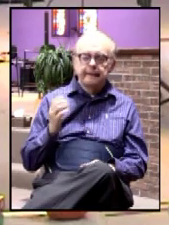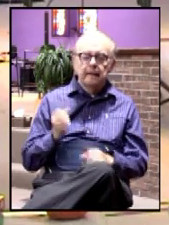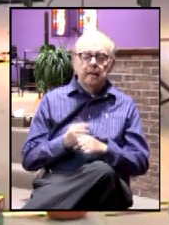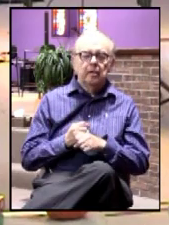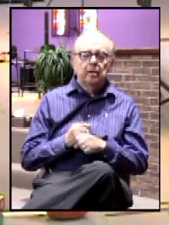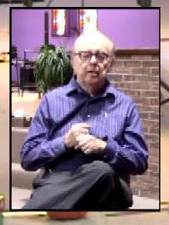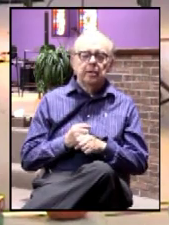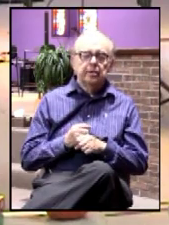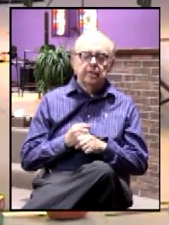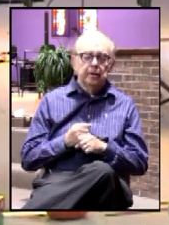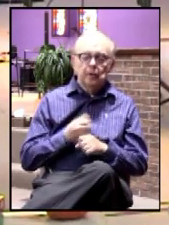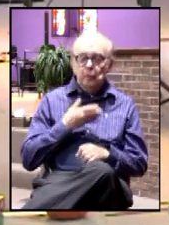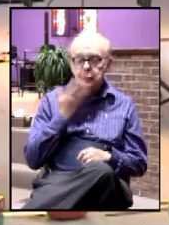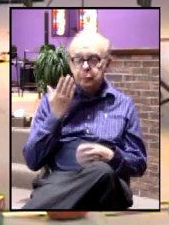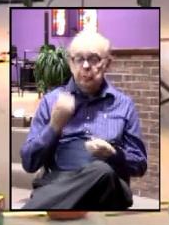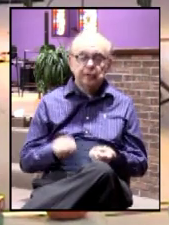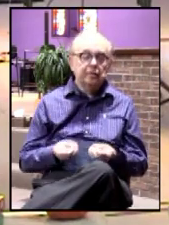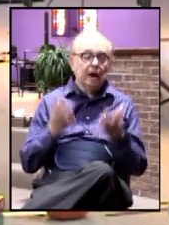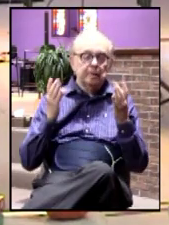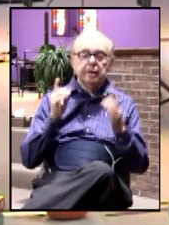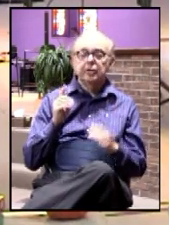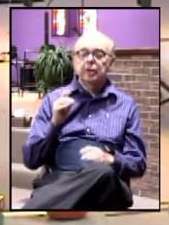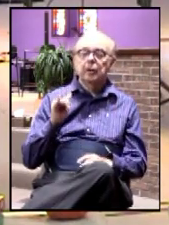They didn't blow them up with dynamite.